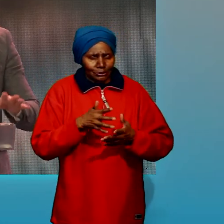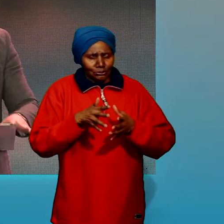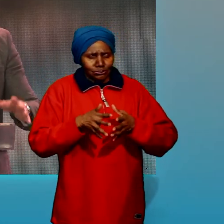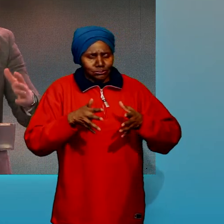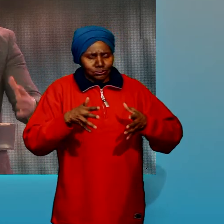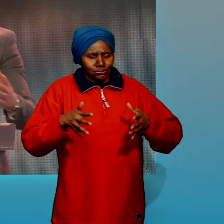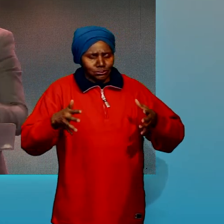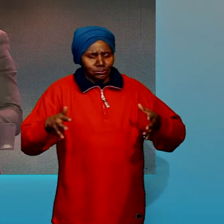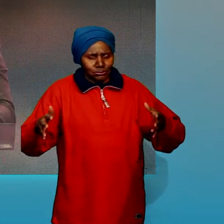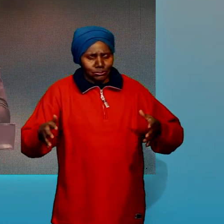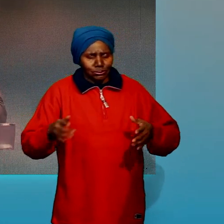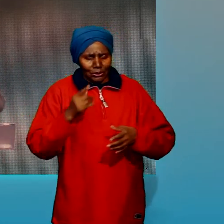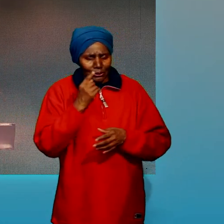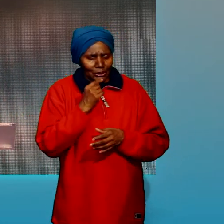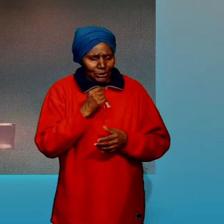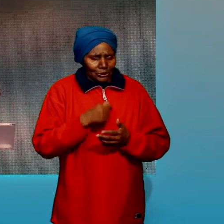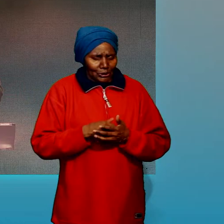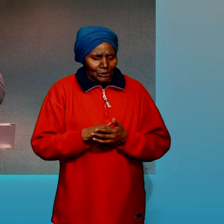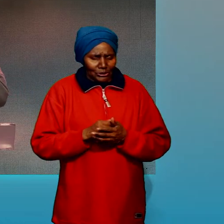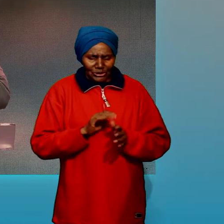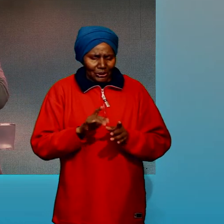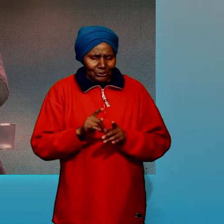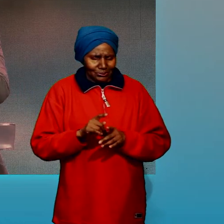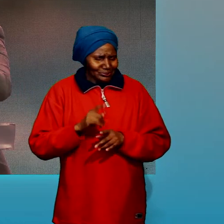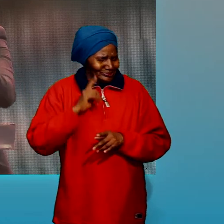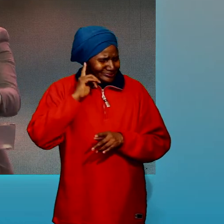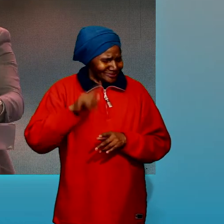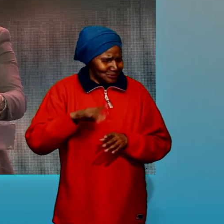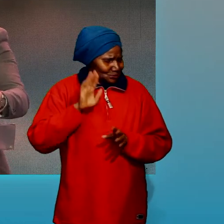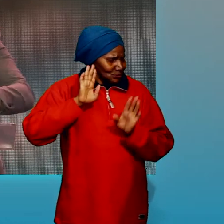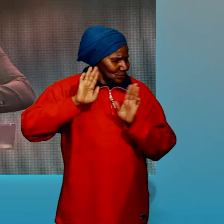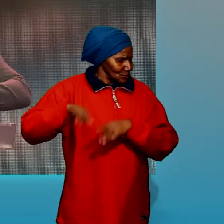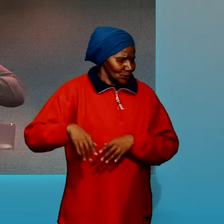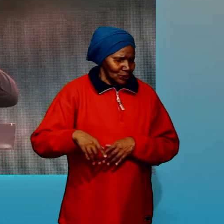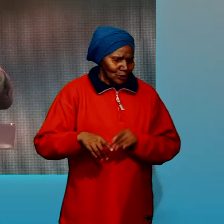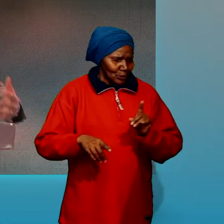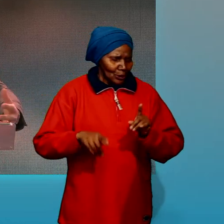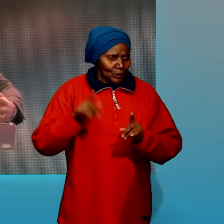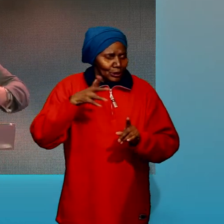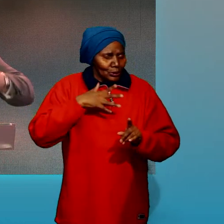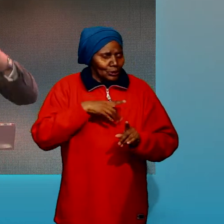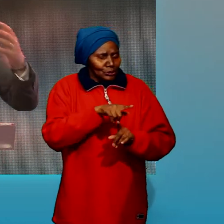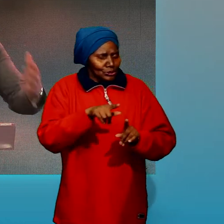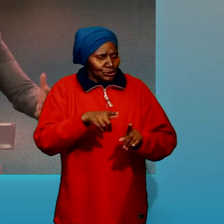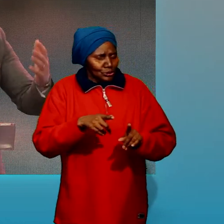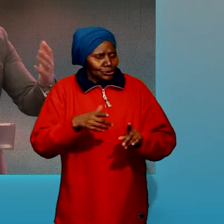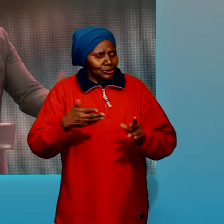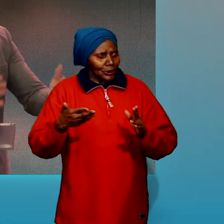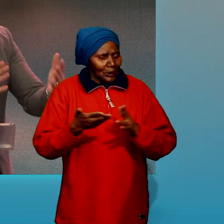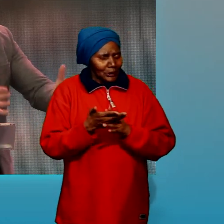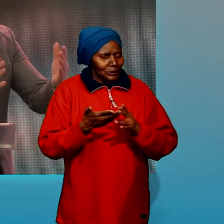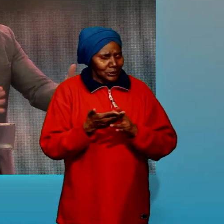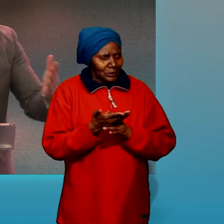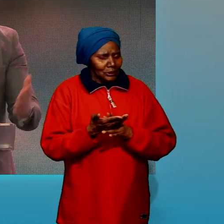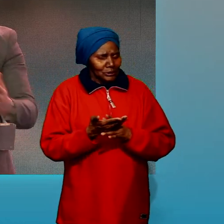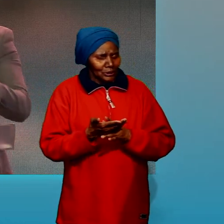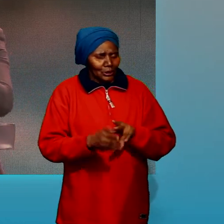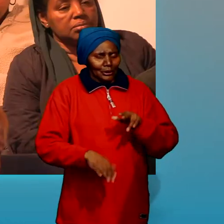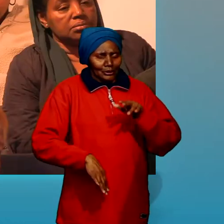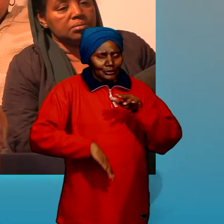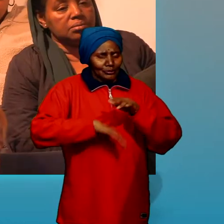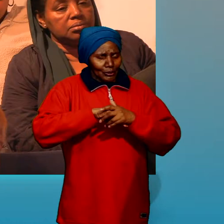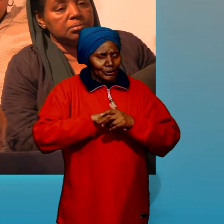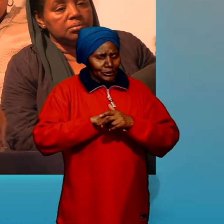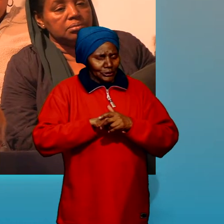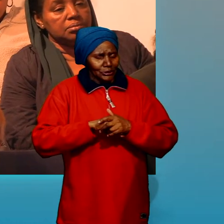avoid God's ways of maturing you because he wants you to walk into the fullness, into the freedom of all that he has for you.